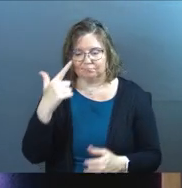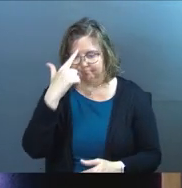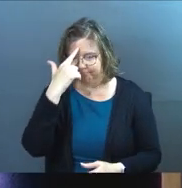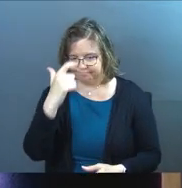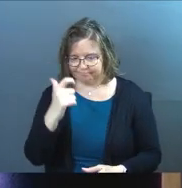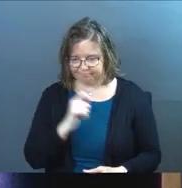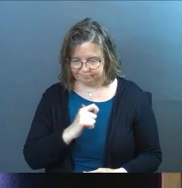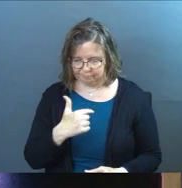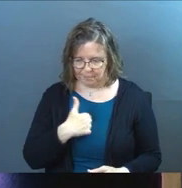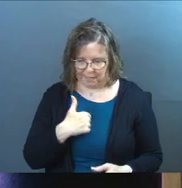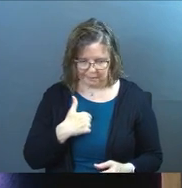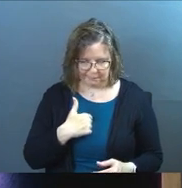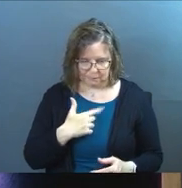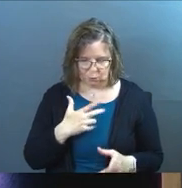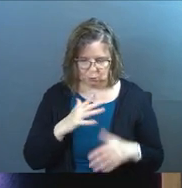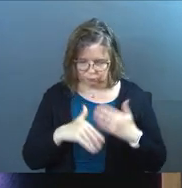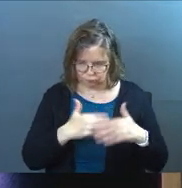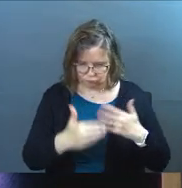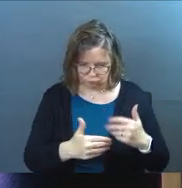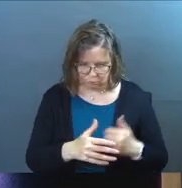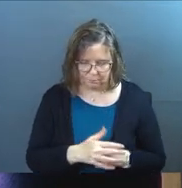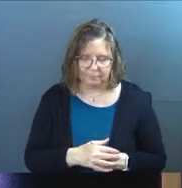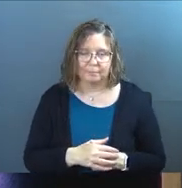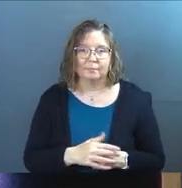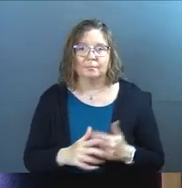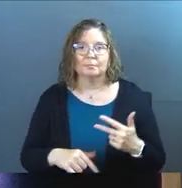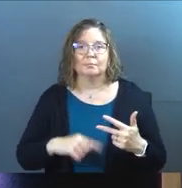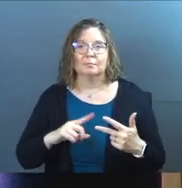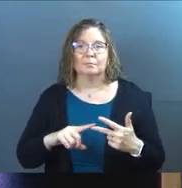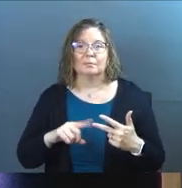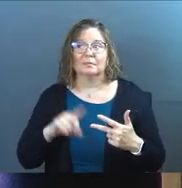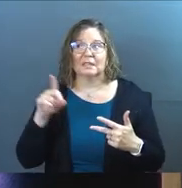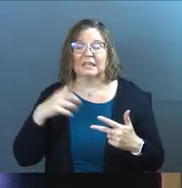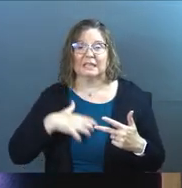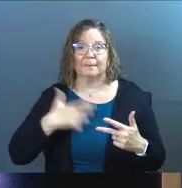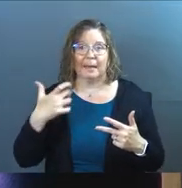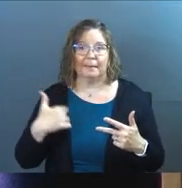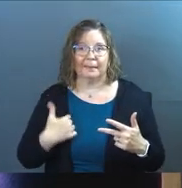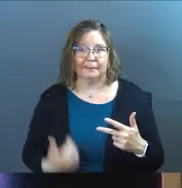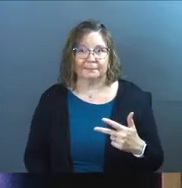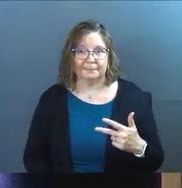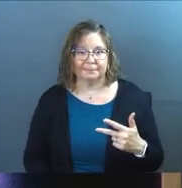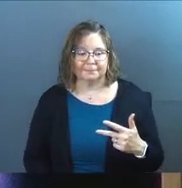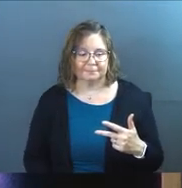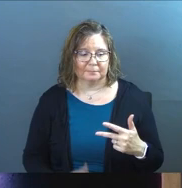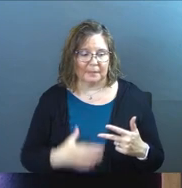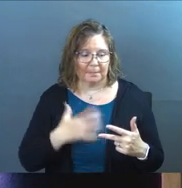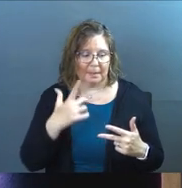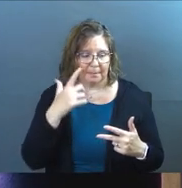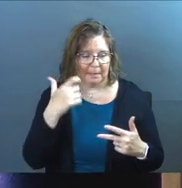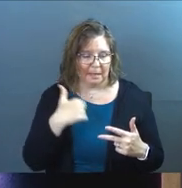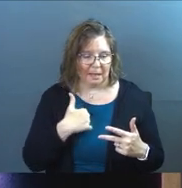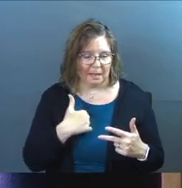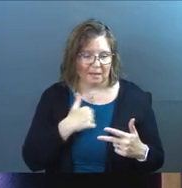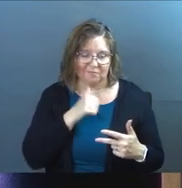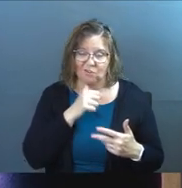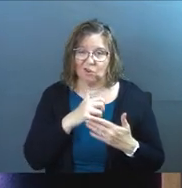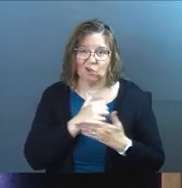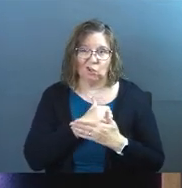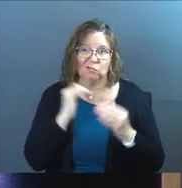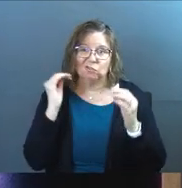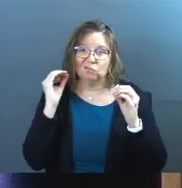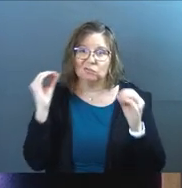me to get in there. Next, he's mad at me. He's mad at me because I haven't earned